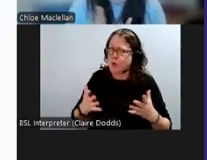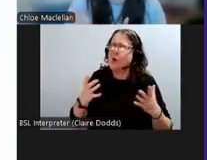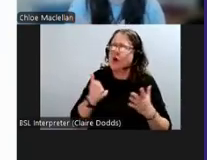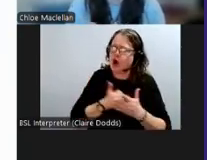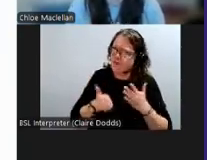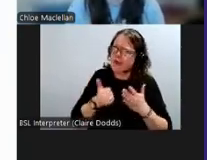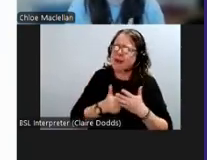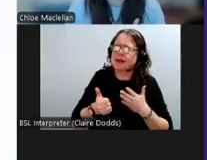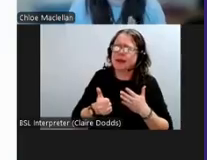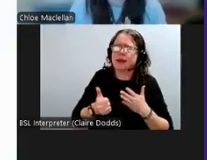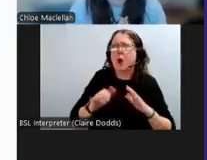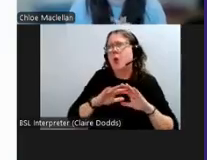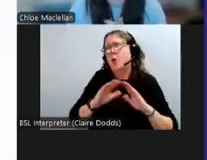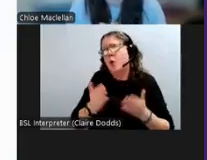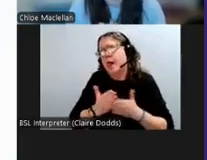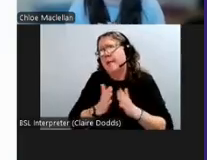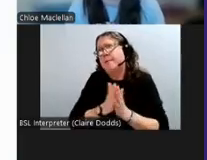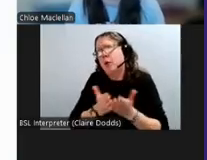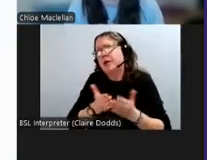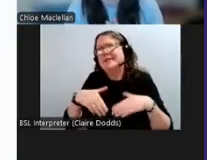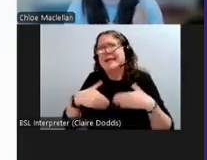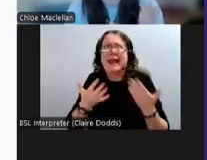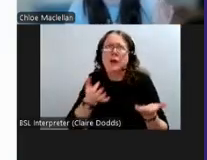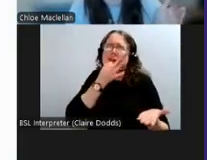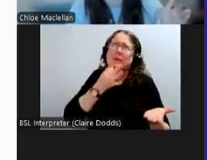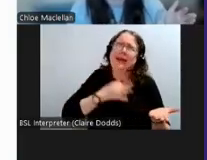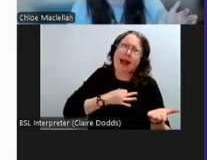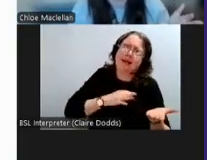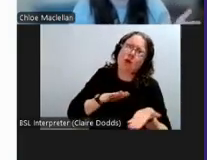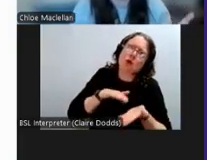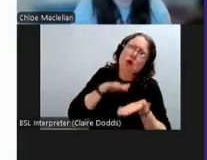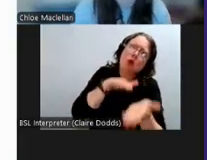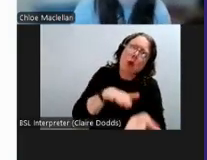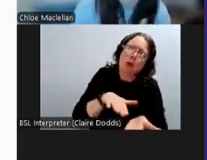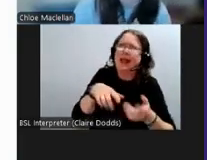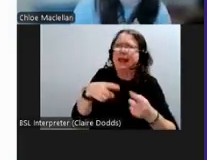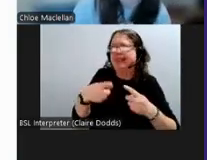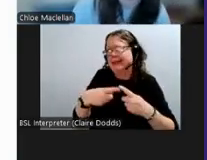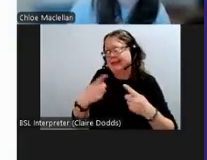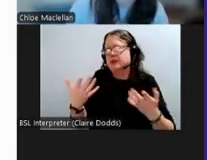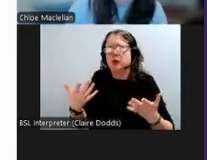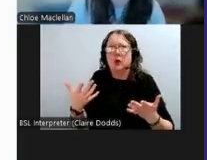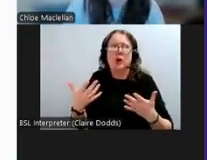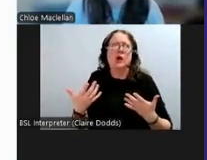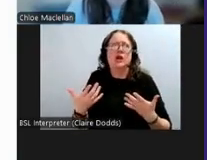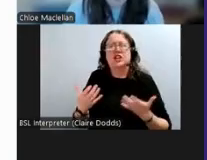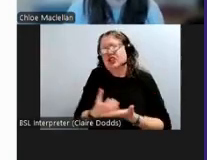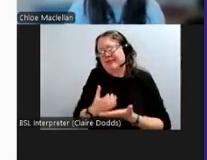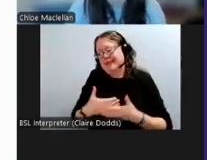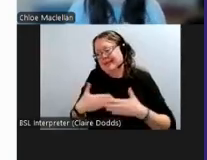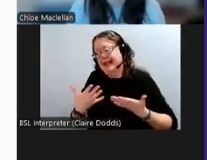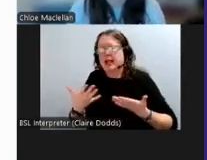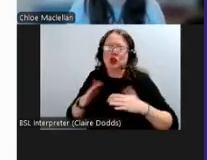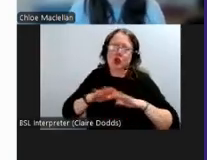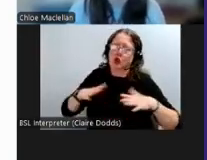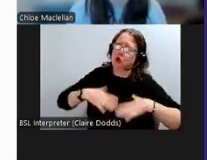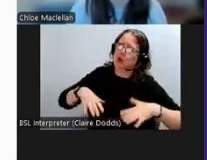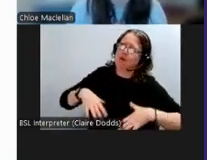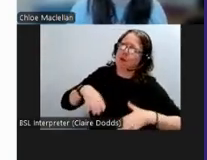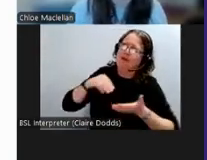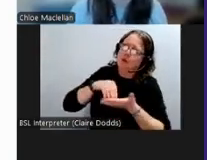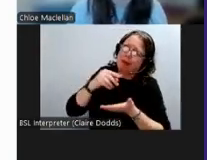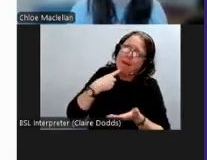oh, it's World Book Day, we're being asked to donate this, or it's a charity day, we need to send them in non-uniform. Can you believe it's costing